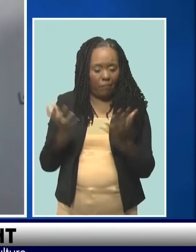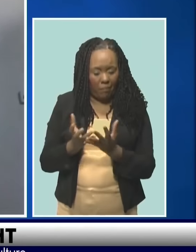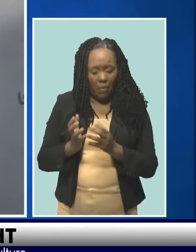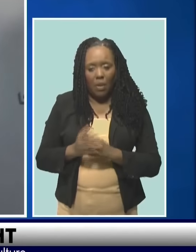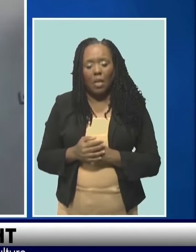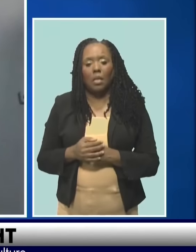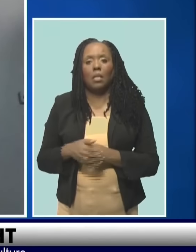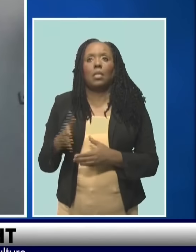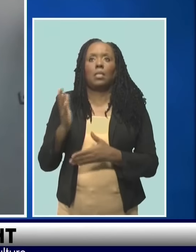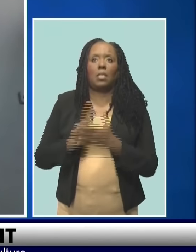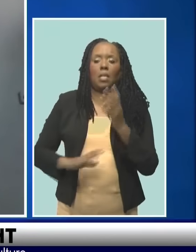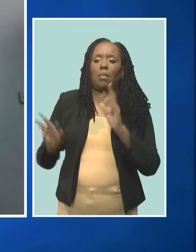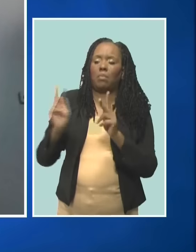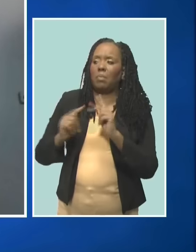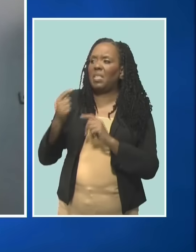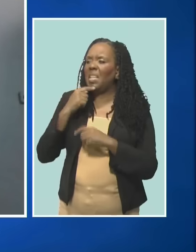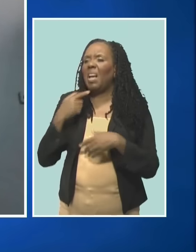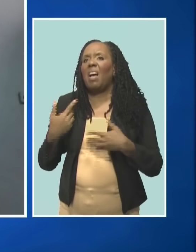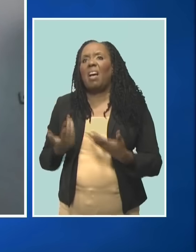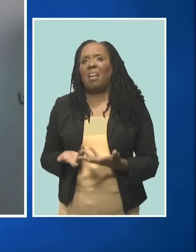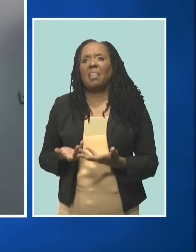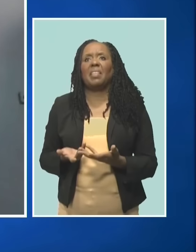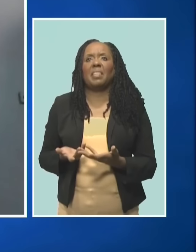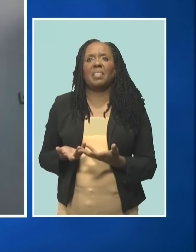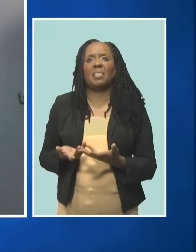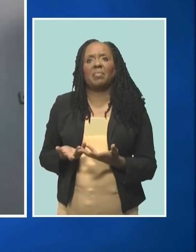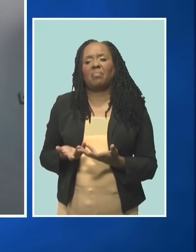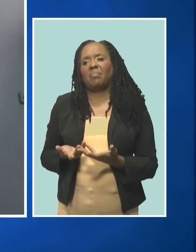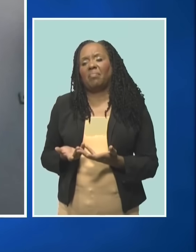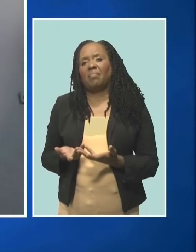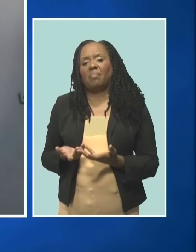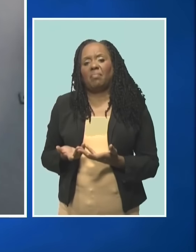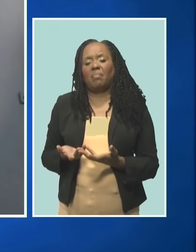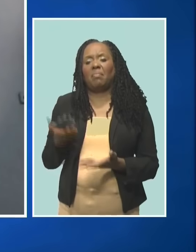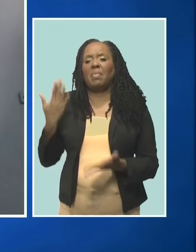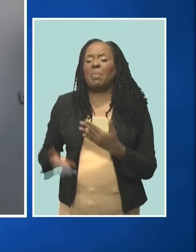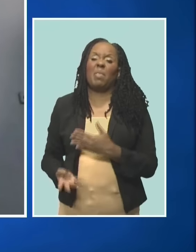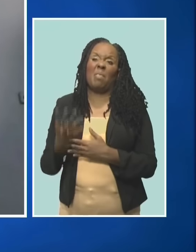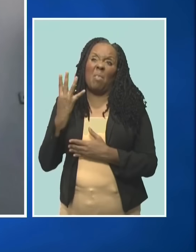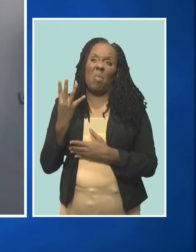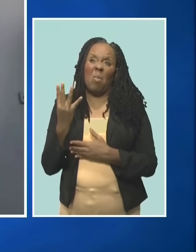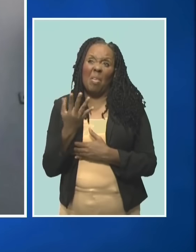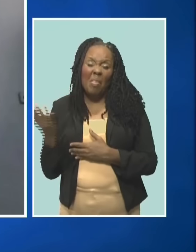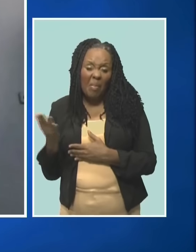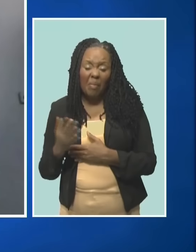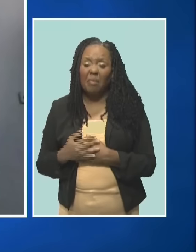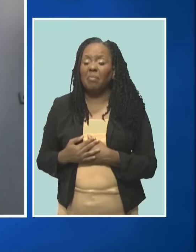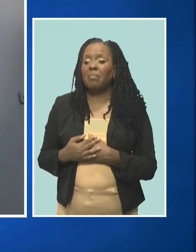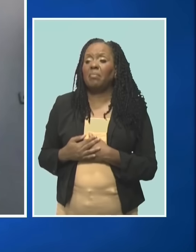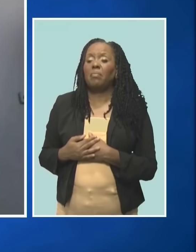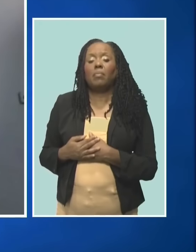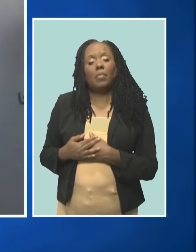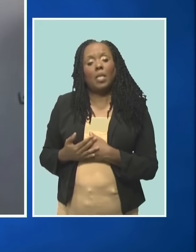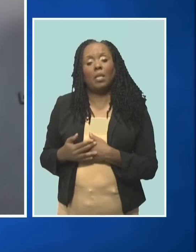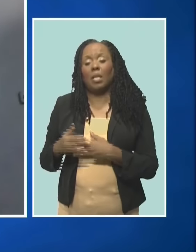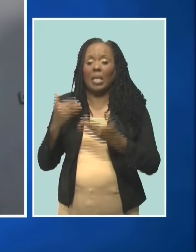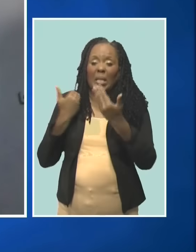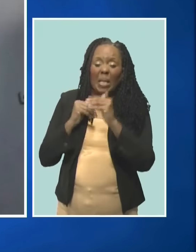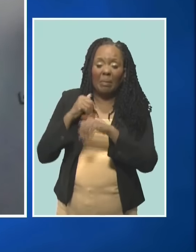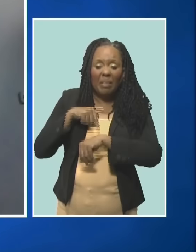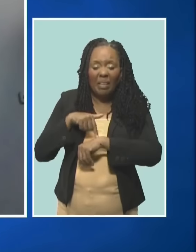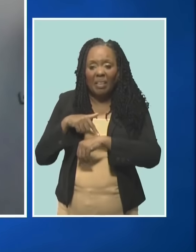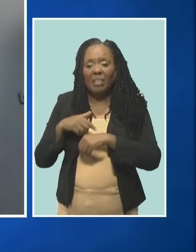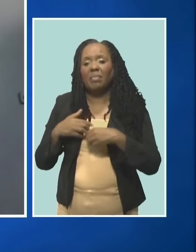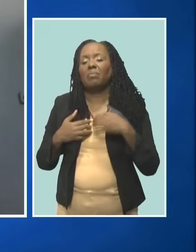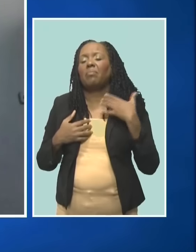people, the Cropover Festival amounts to about 4 activities that happen within a small space of time.